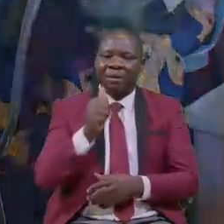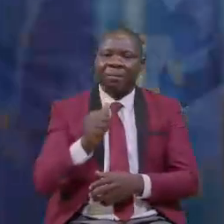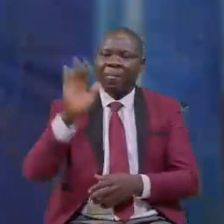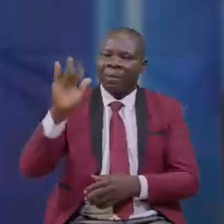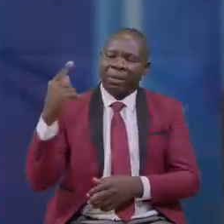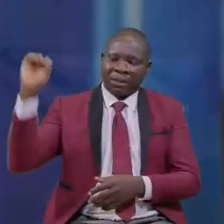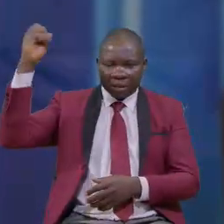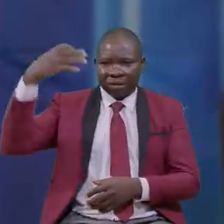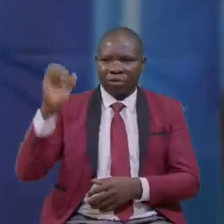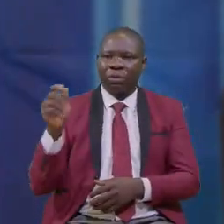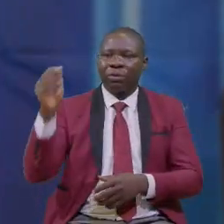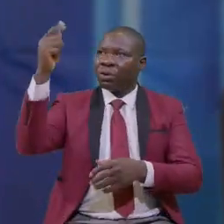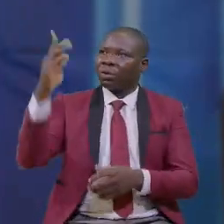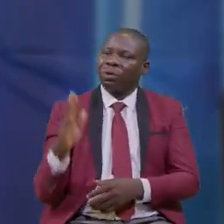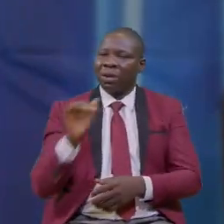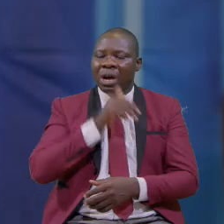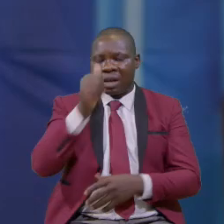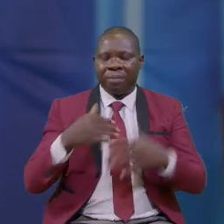of God, I am well.